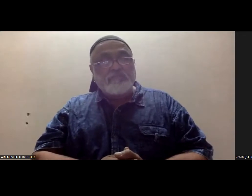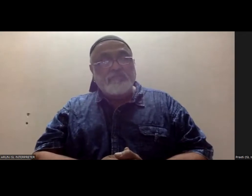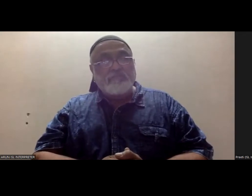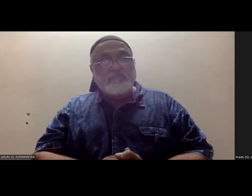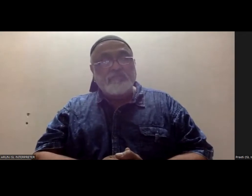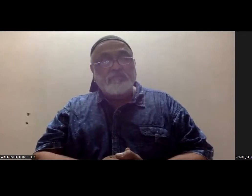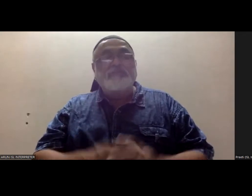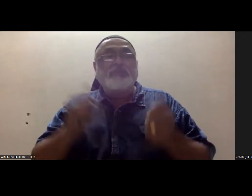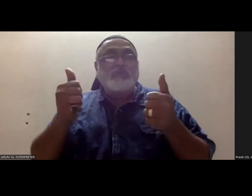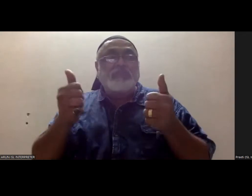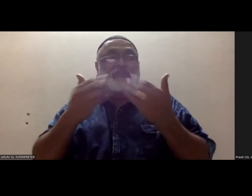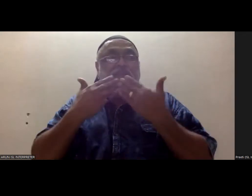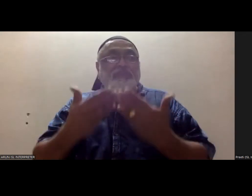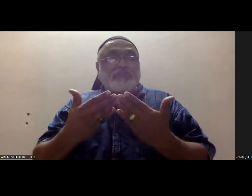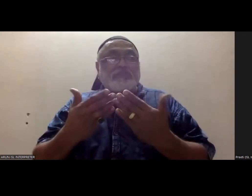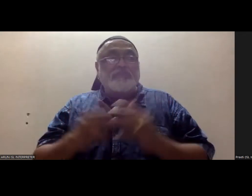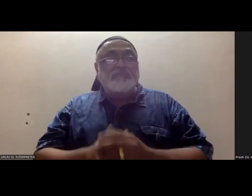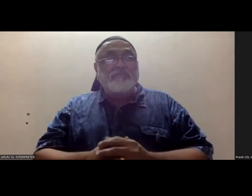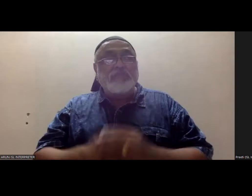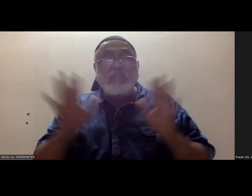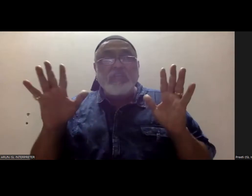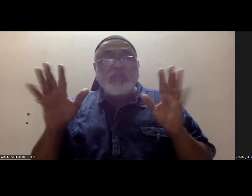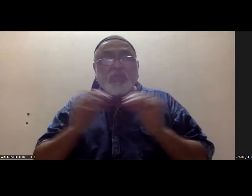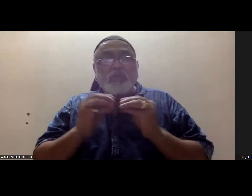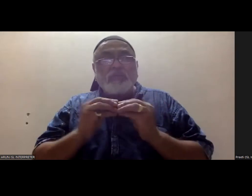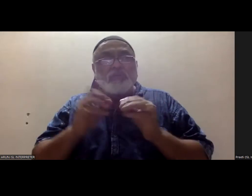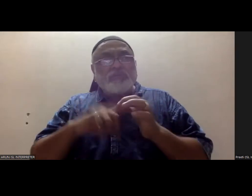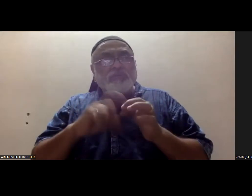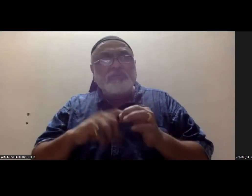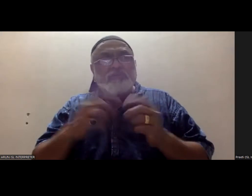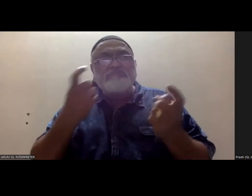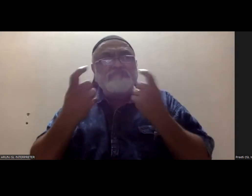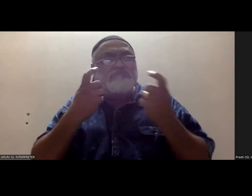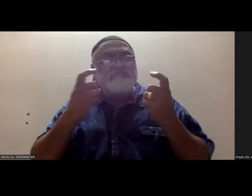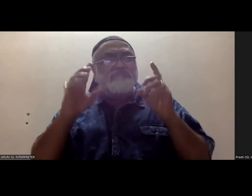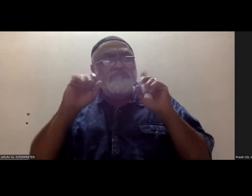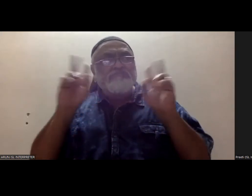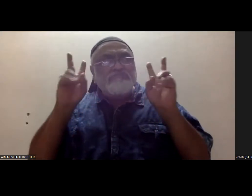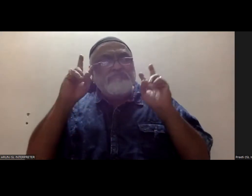yes, sir. Thank you, sir. More Okay, sir. questions, Thank you, more sir. concerns? Is there any more